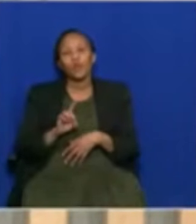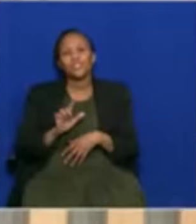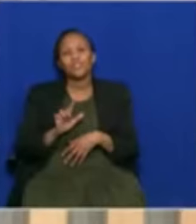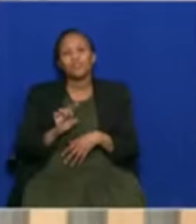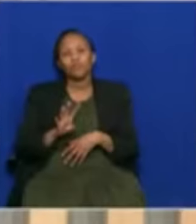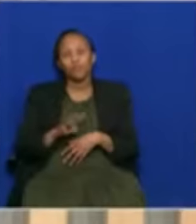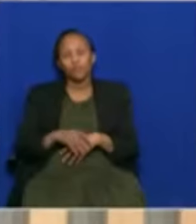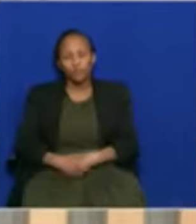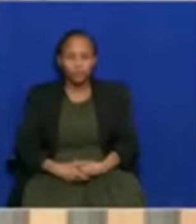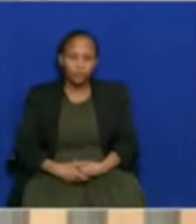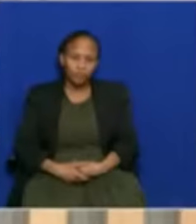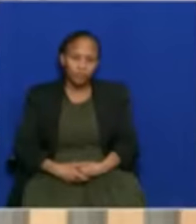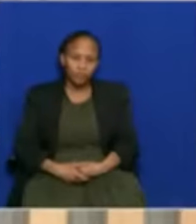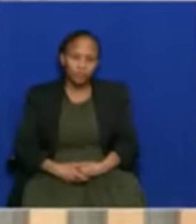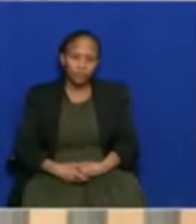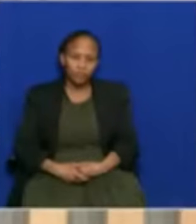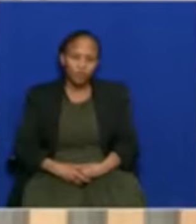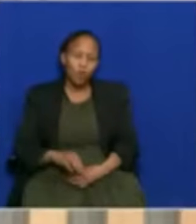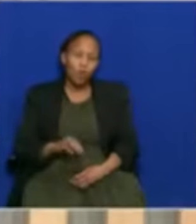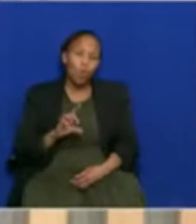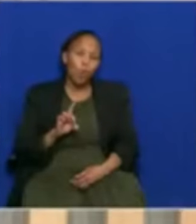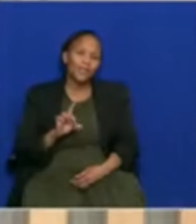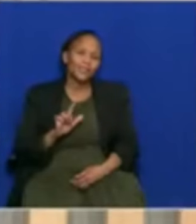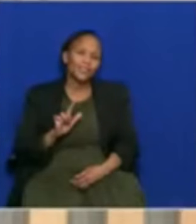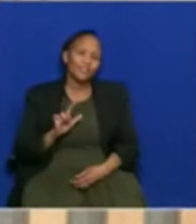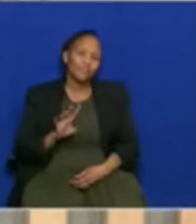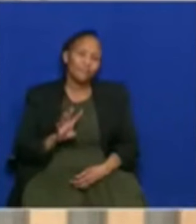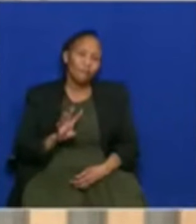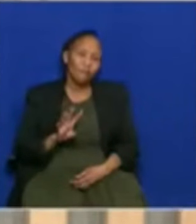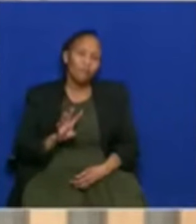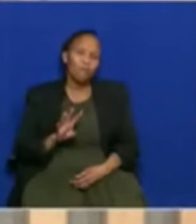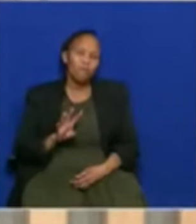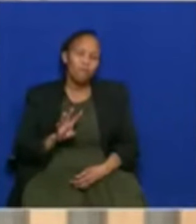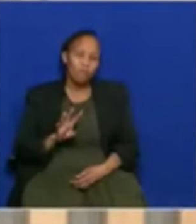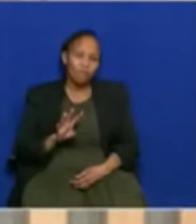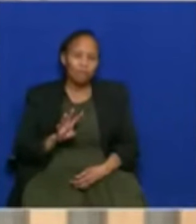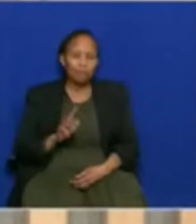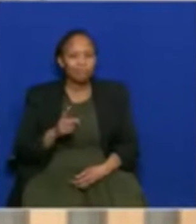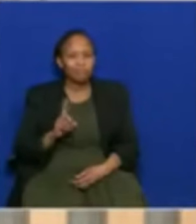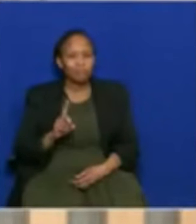Page 174 is the request for